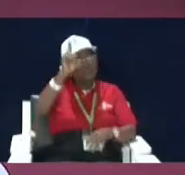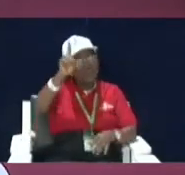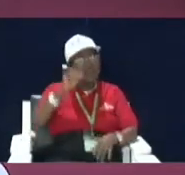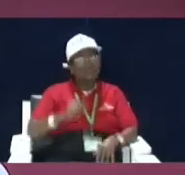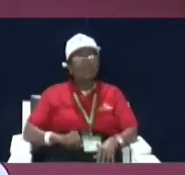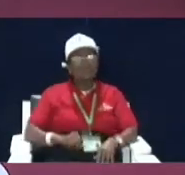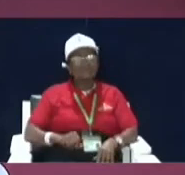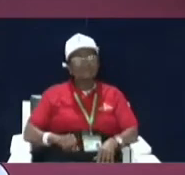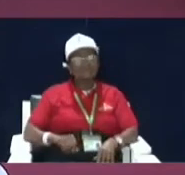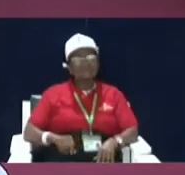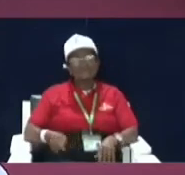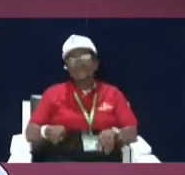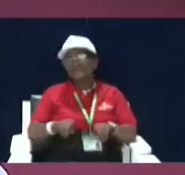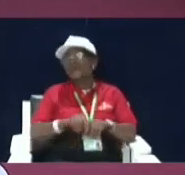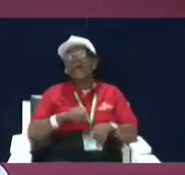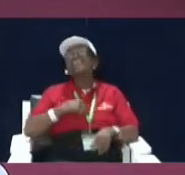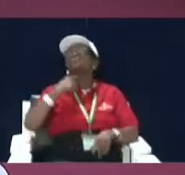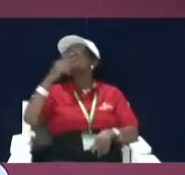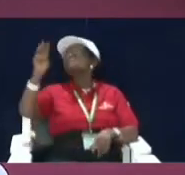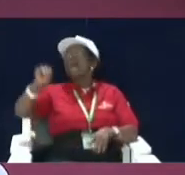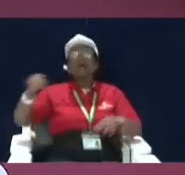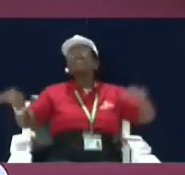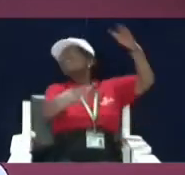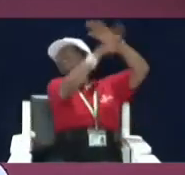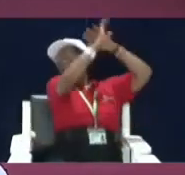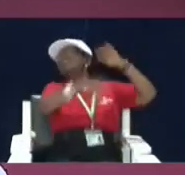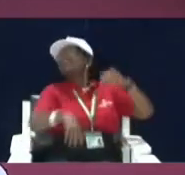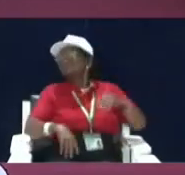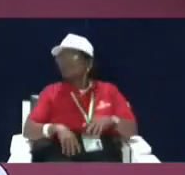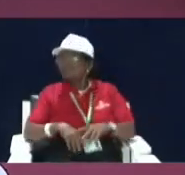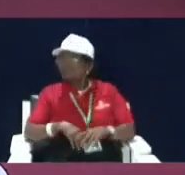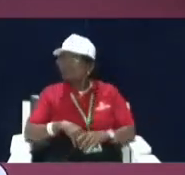I said, I don't want to hear. Just get out.